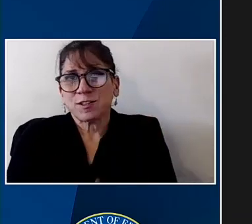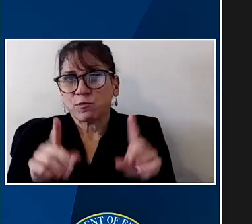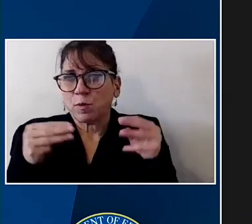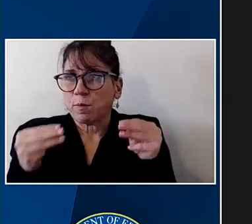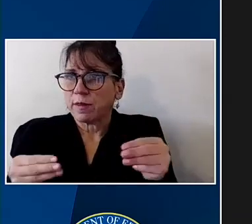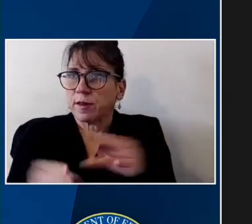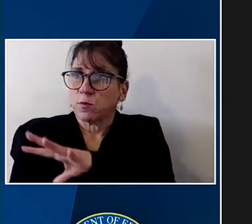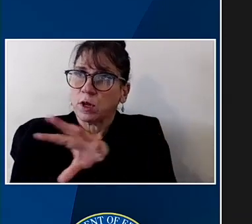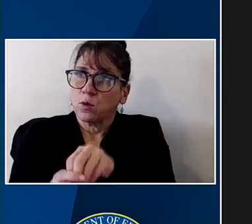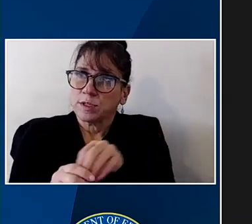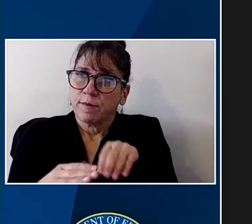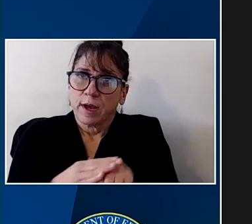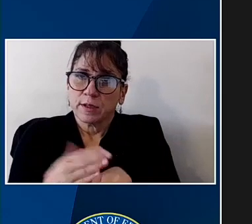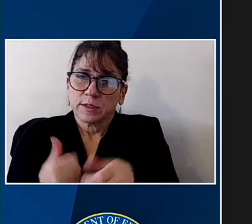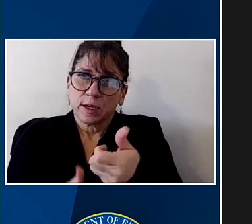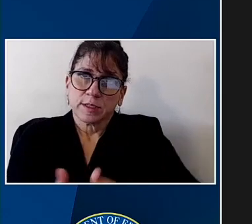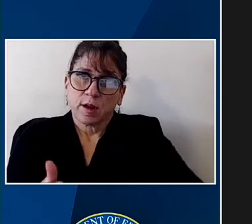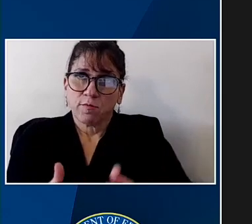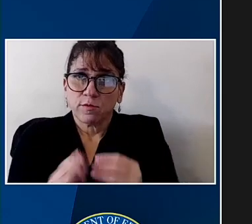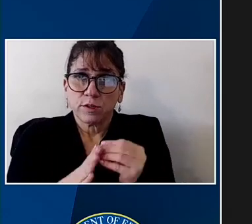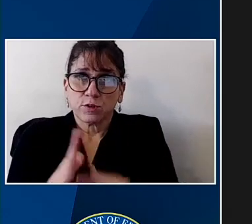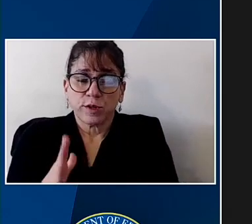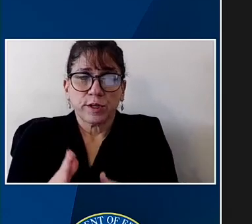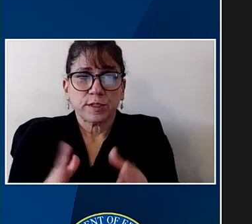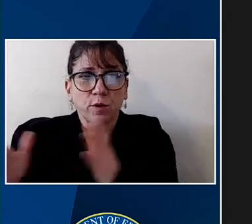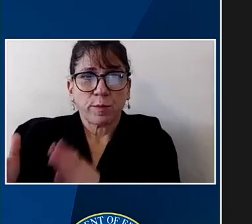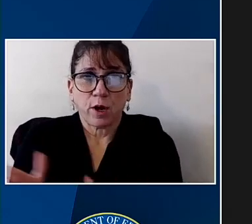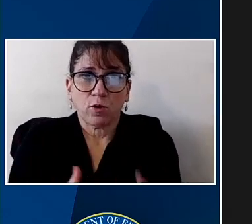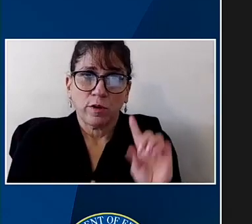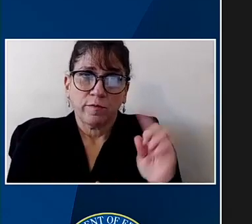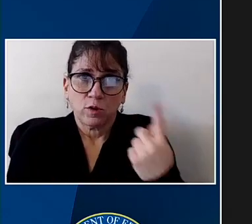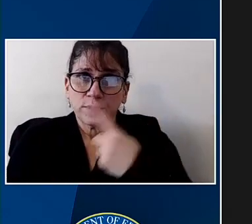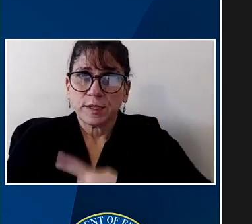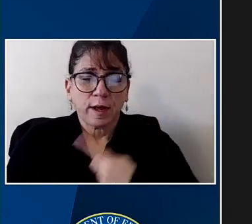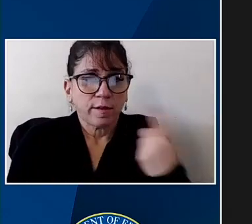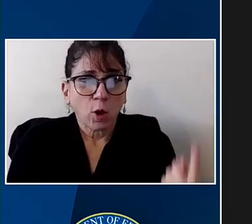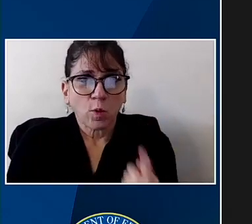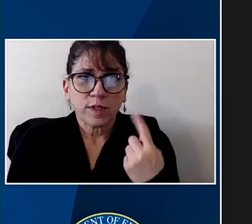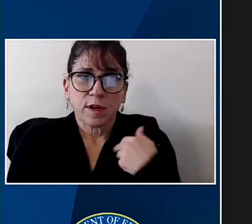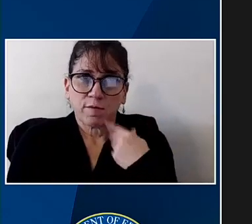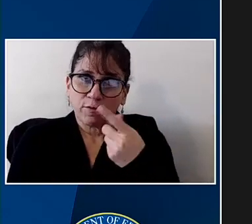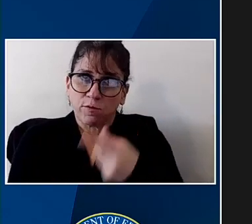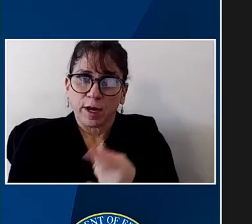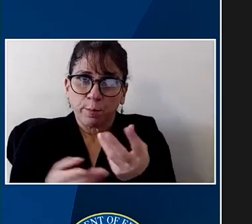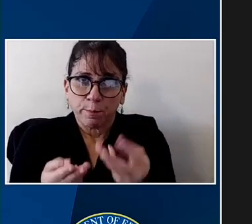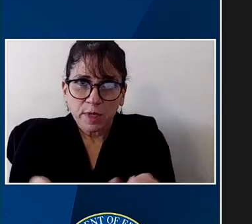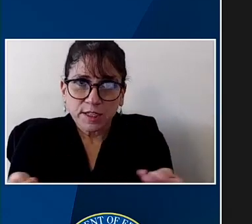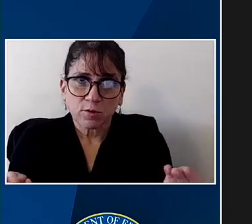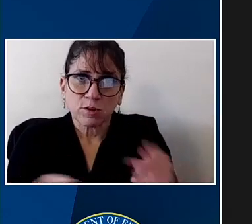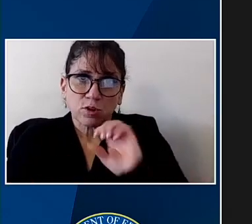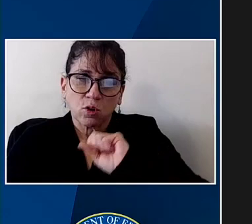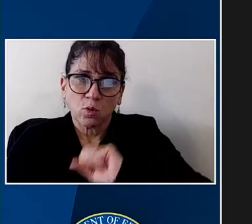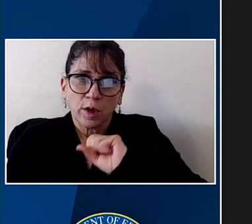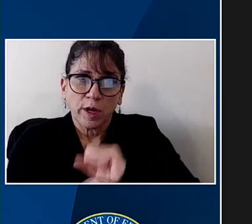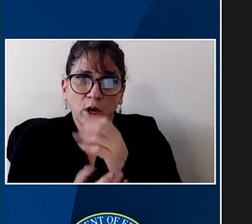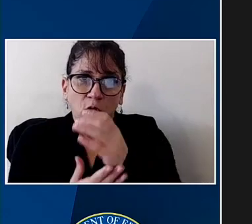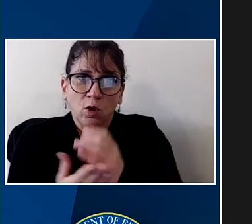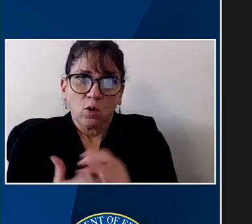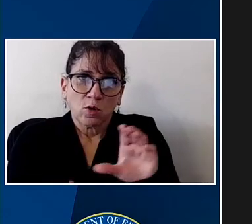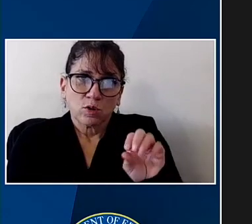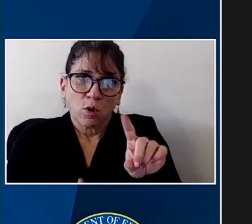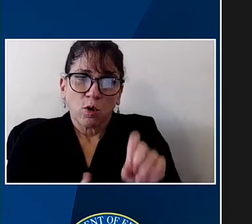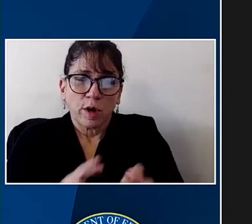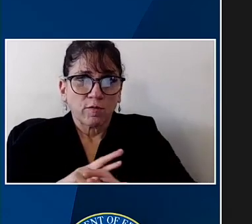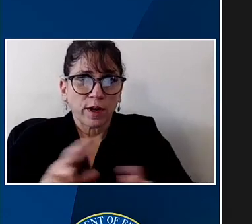inclusive access, every student is prepared on the first day. They always have the correct materials, a working course code, and are ready to begin